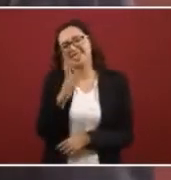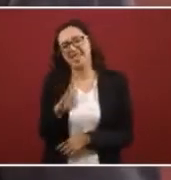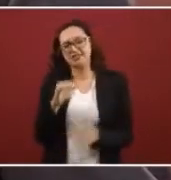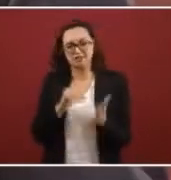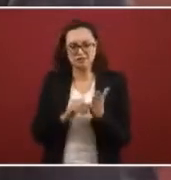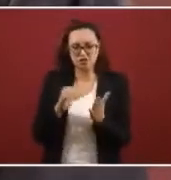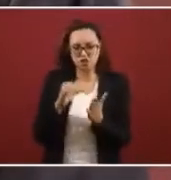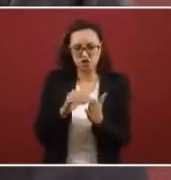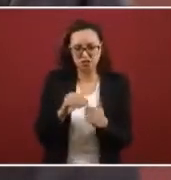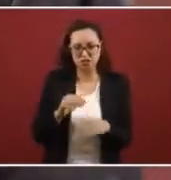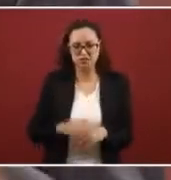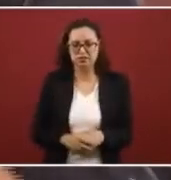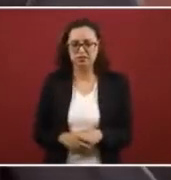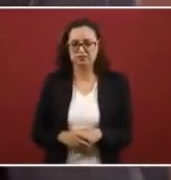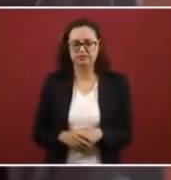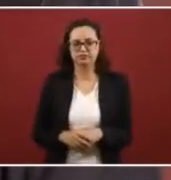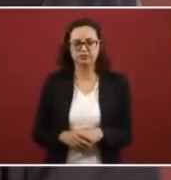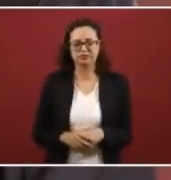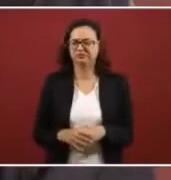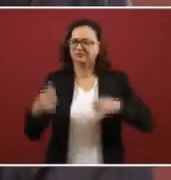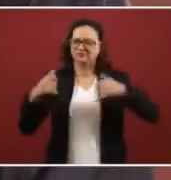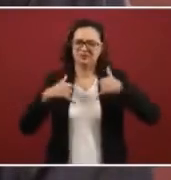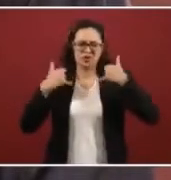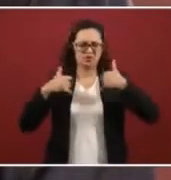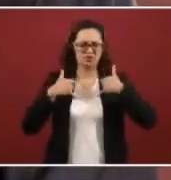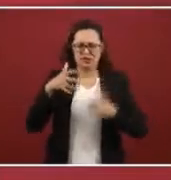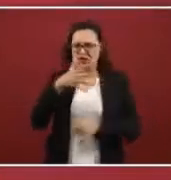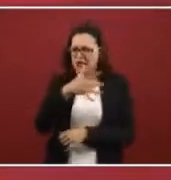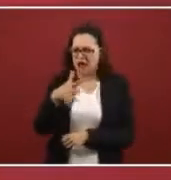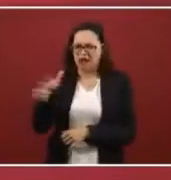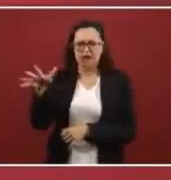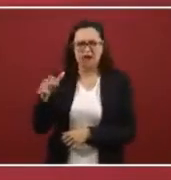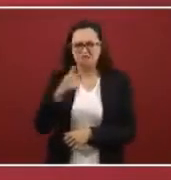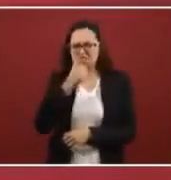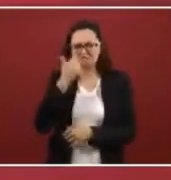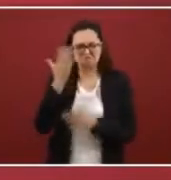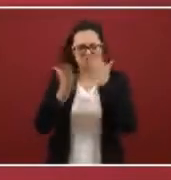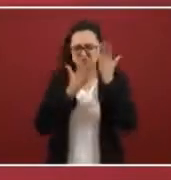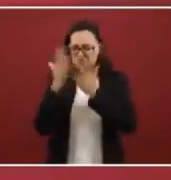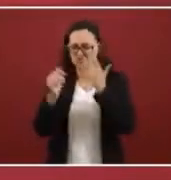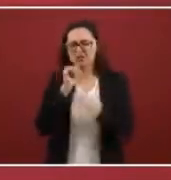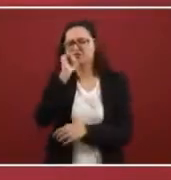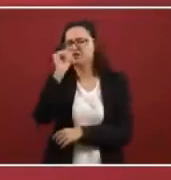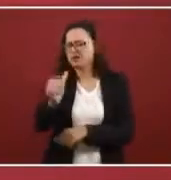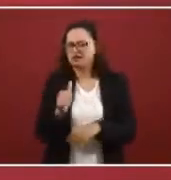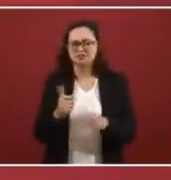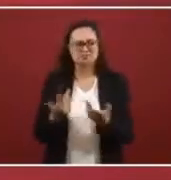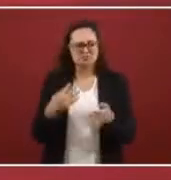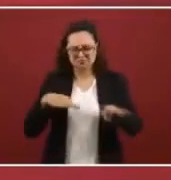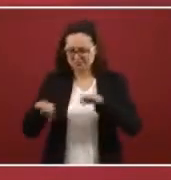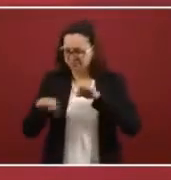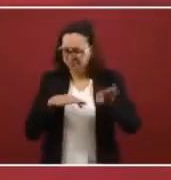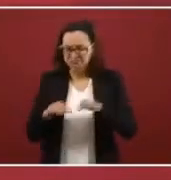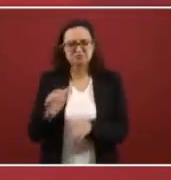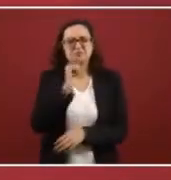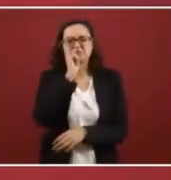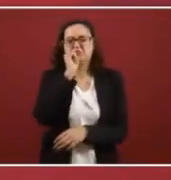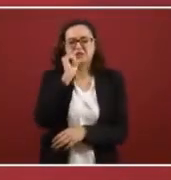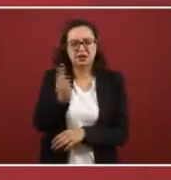Apoyar a supporting jóvenes, youth que no tienen estudio, that don't have que jobs no tienen empleo, or